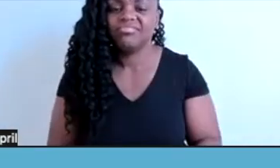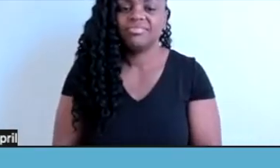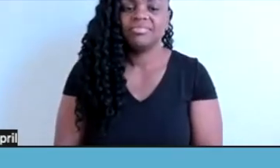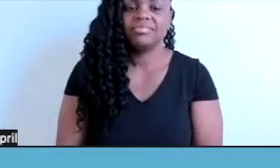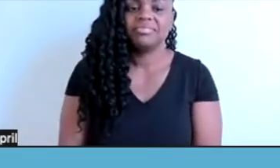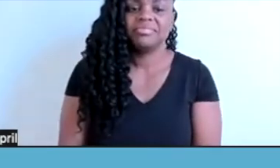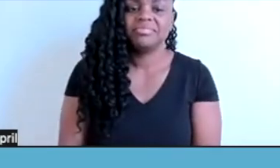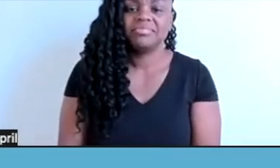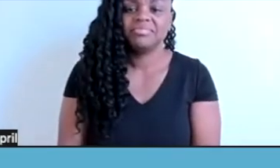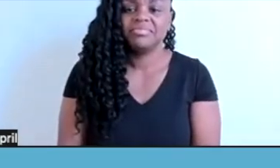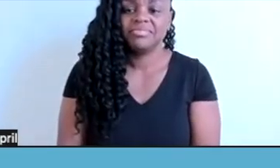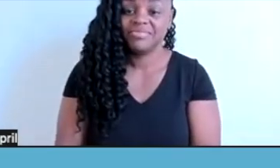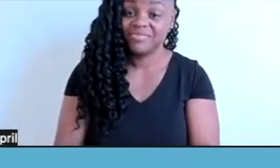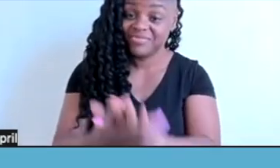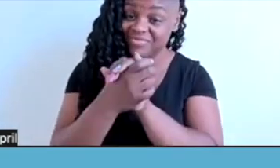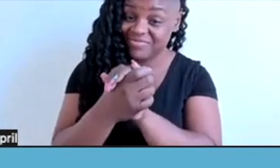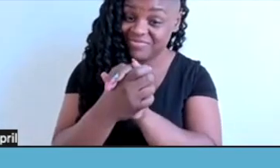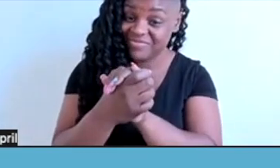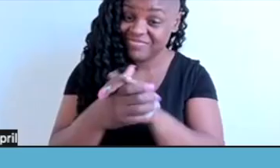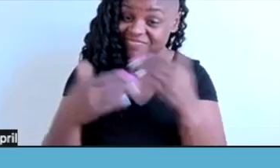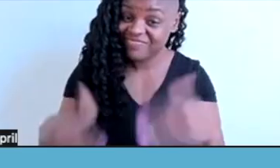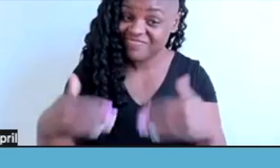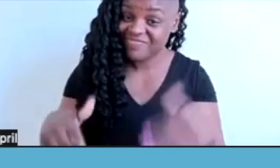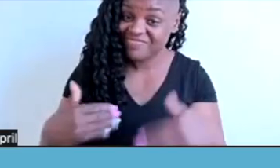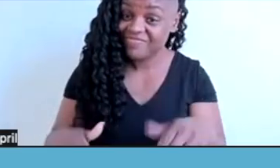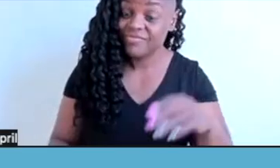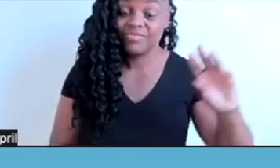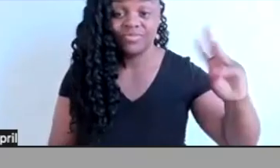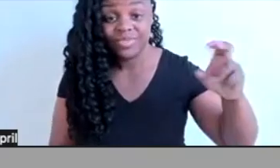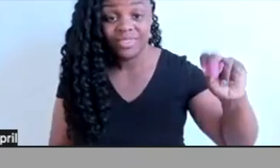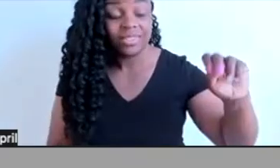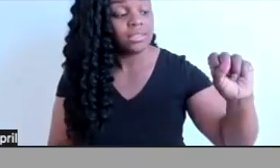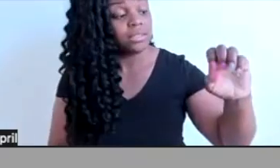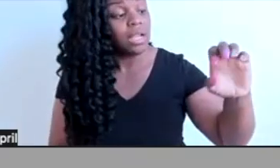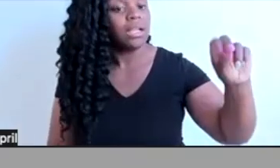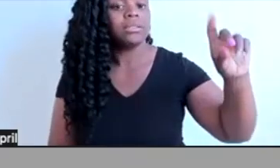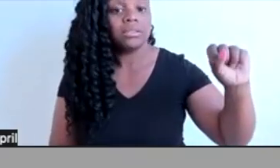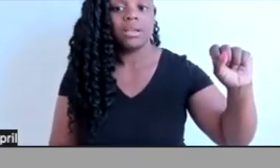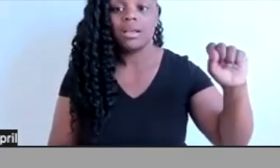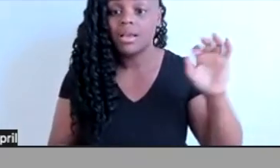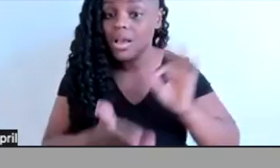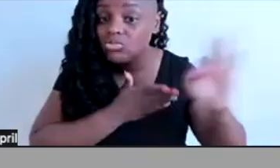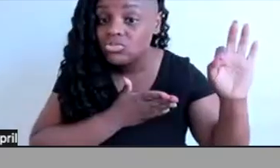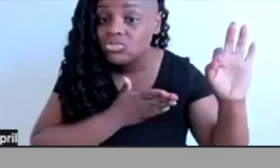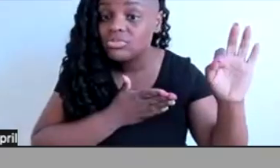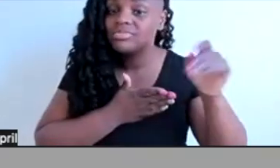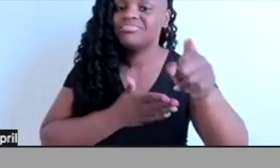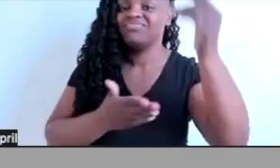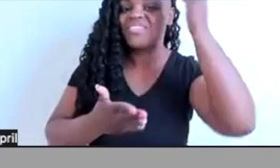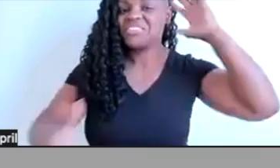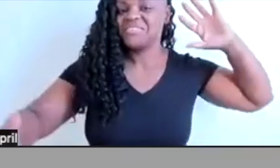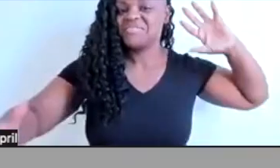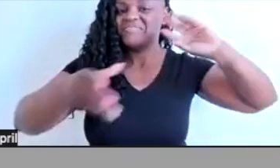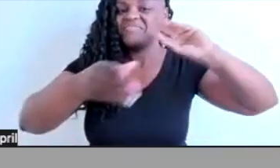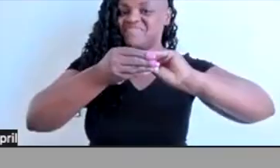Congratulations! When seconds count, you know what to do. For additional information about earthquake